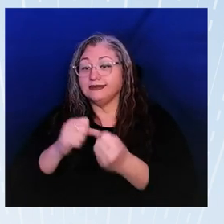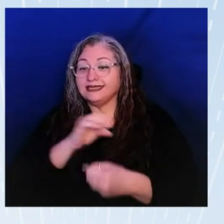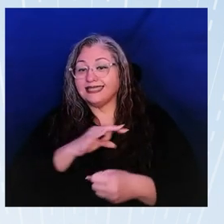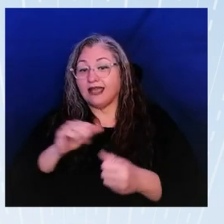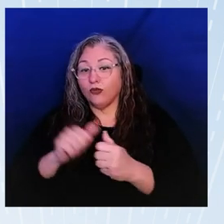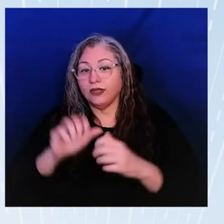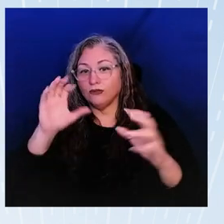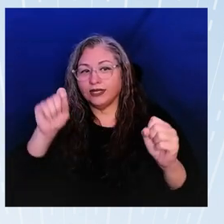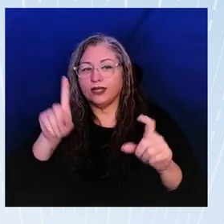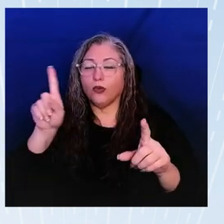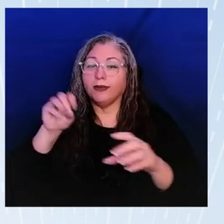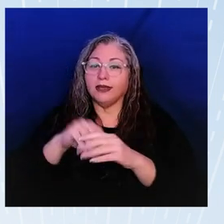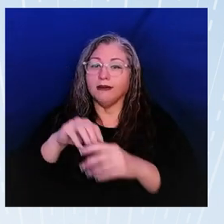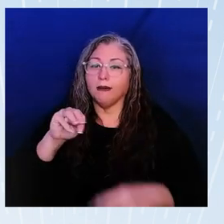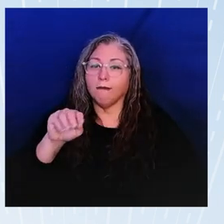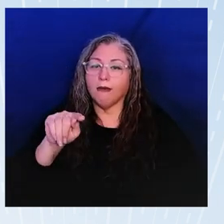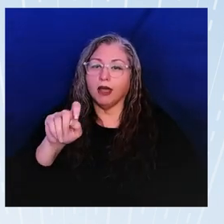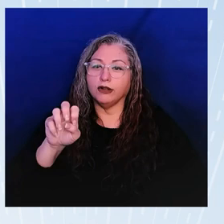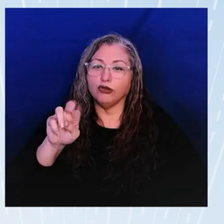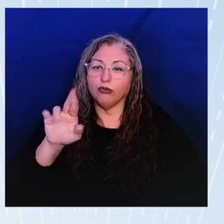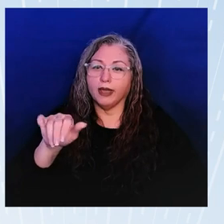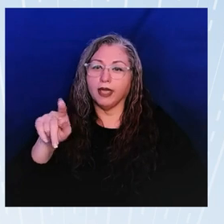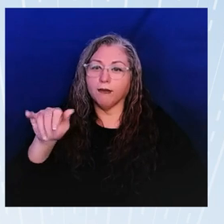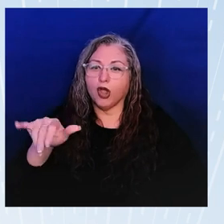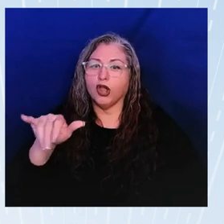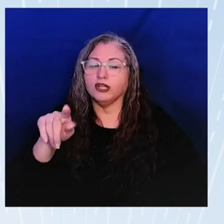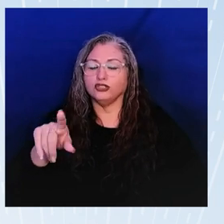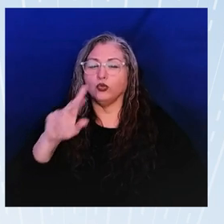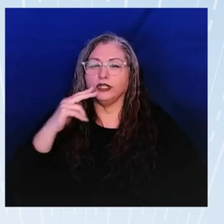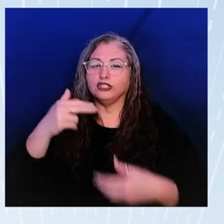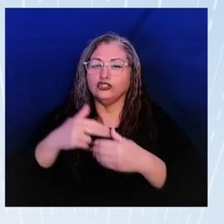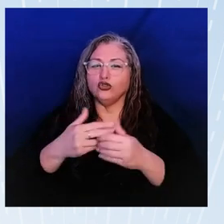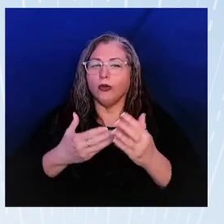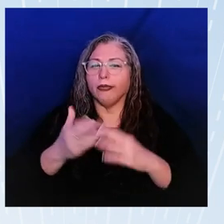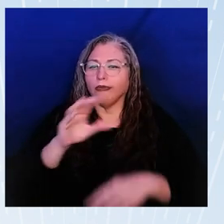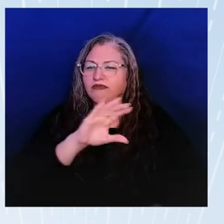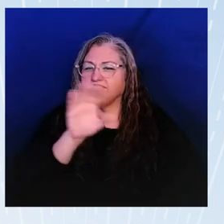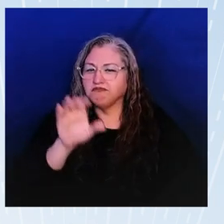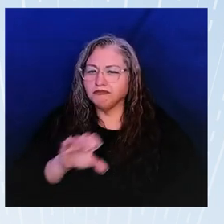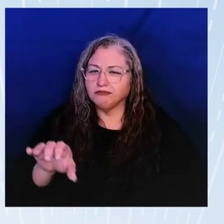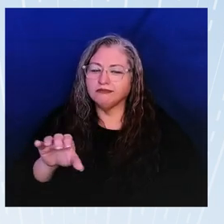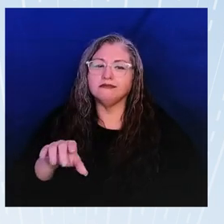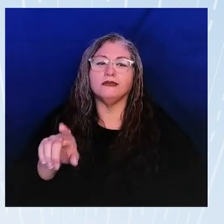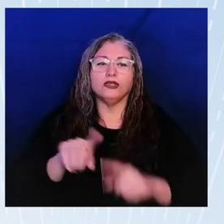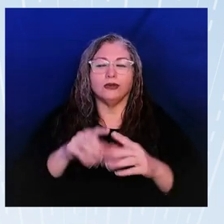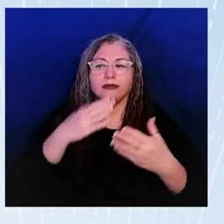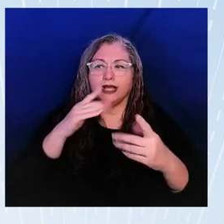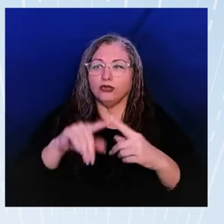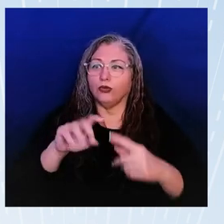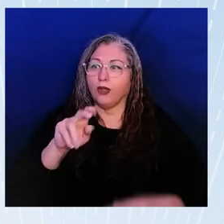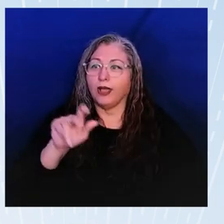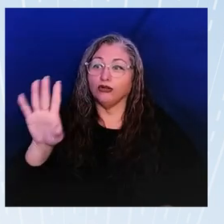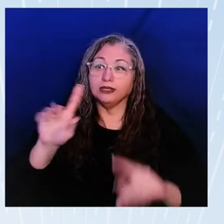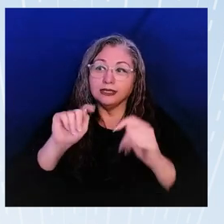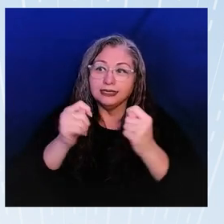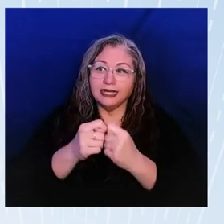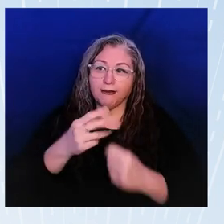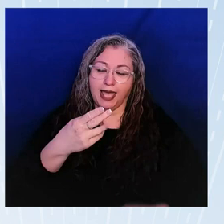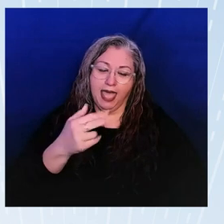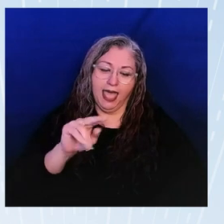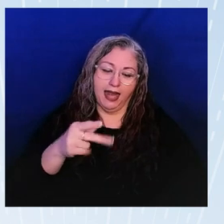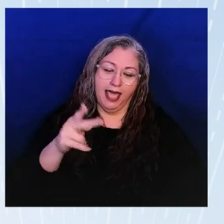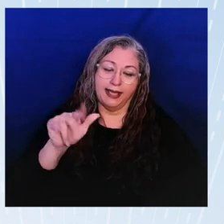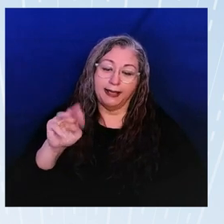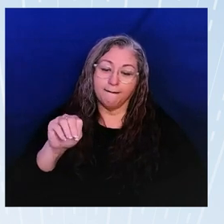Monterey Park, and so we are grateful to have her joining us via Zoom. And I want to also thank Erica's team, in particular Hannah Kim, who has been